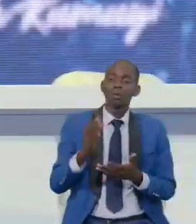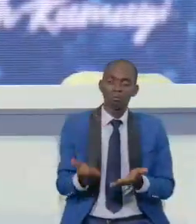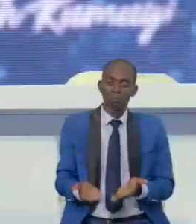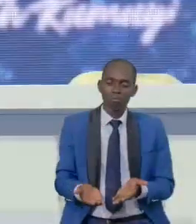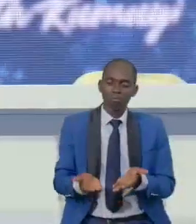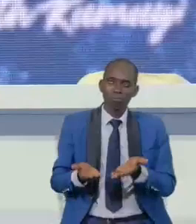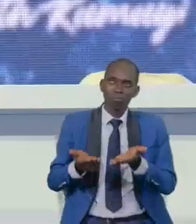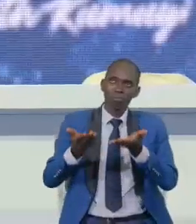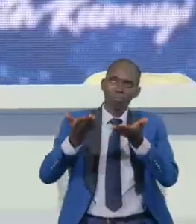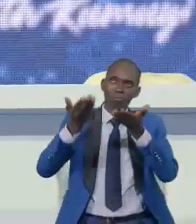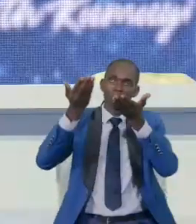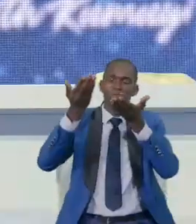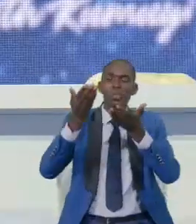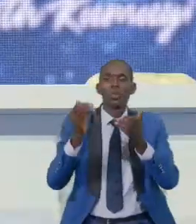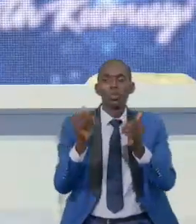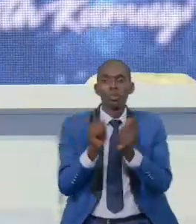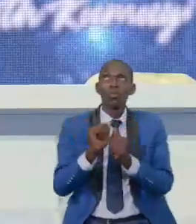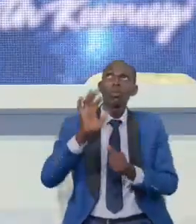right hand